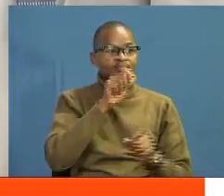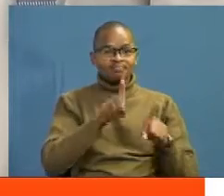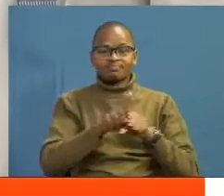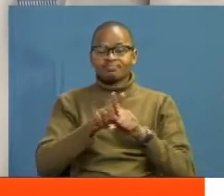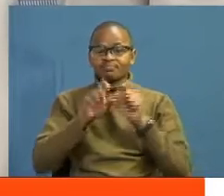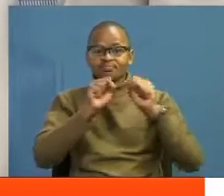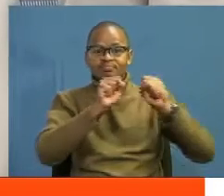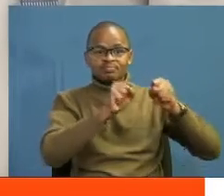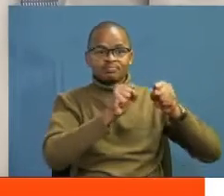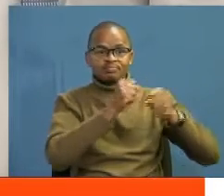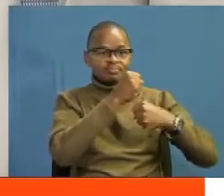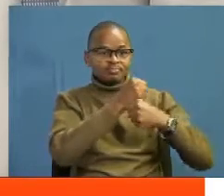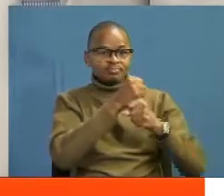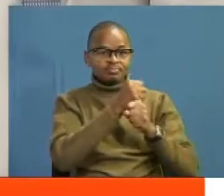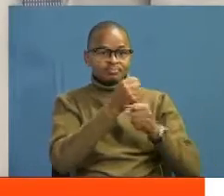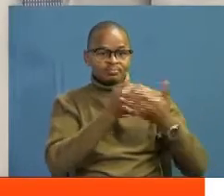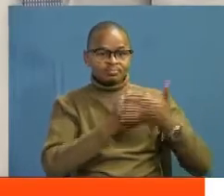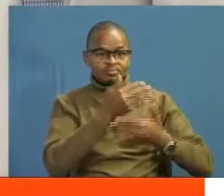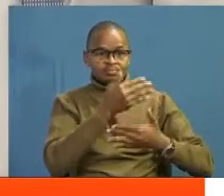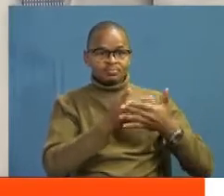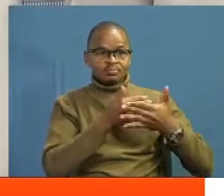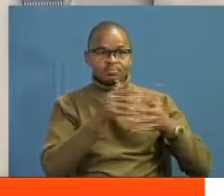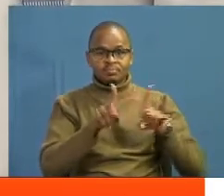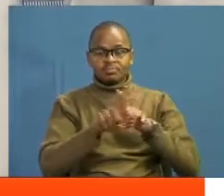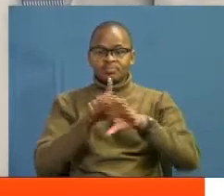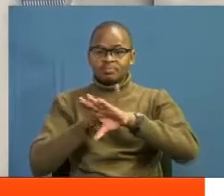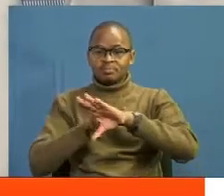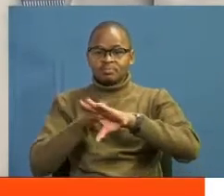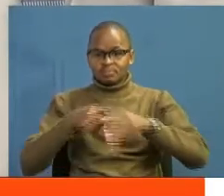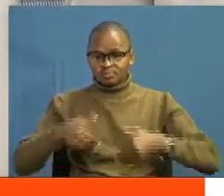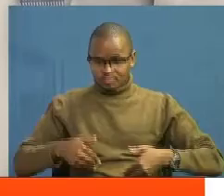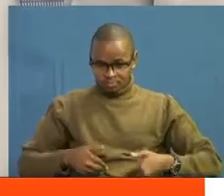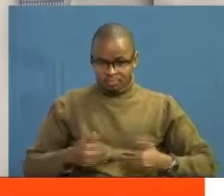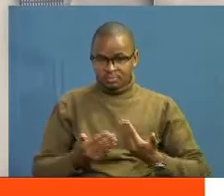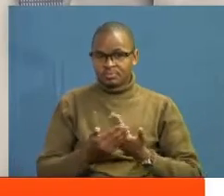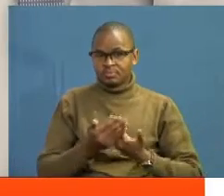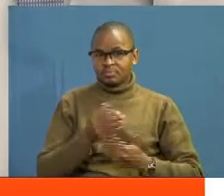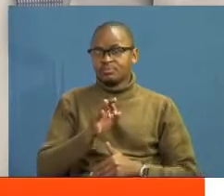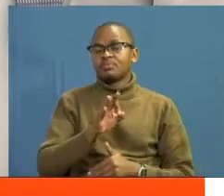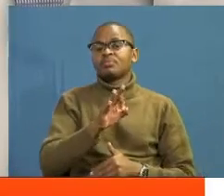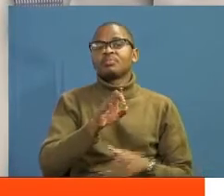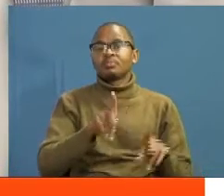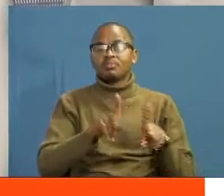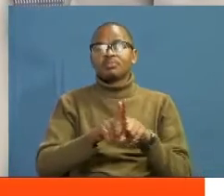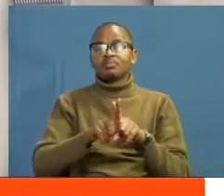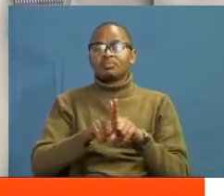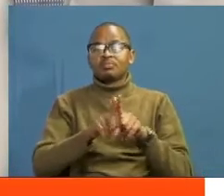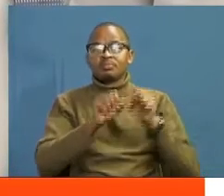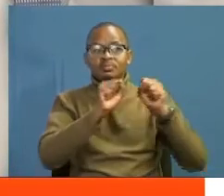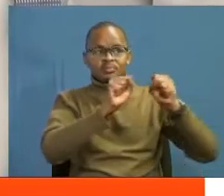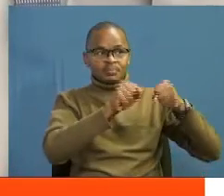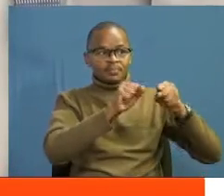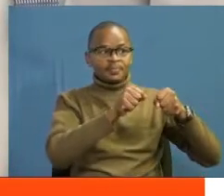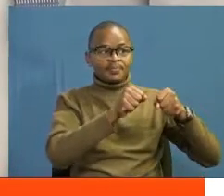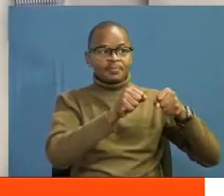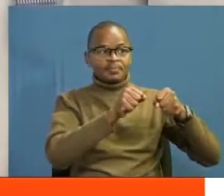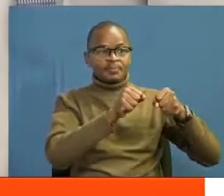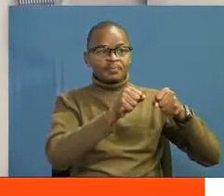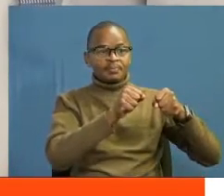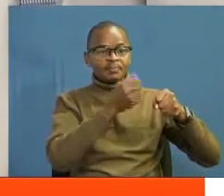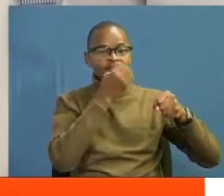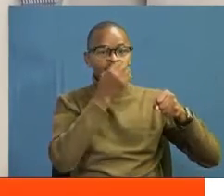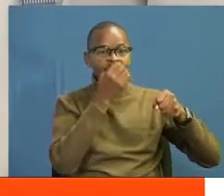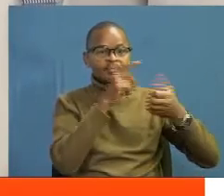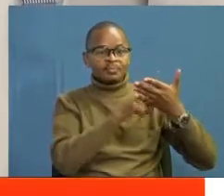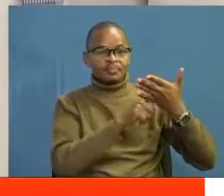to conduct their business and at the same time have their young ones taken care of, and also be able to breastfeed them when they